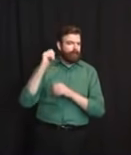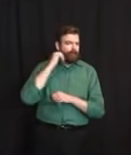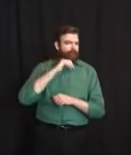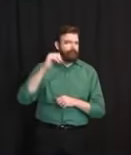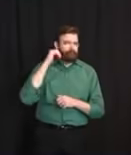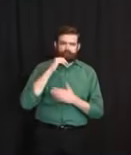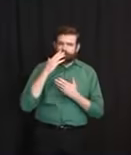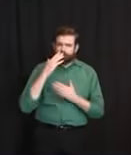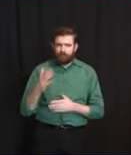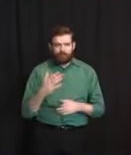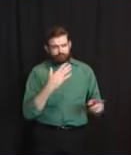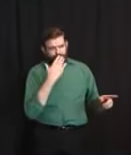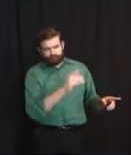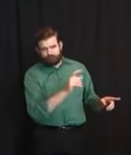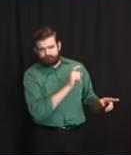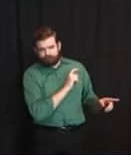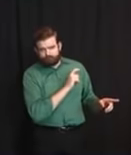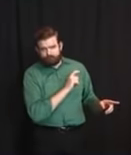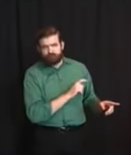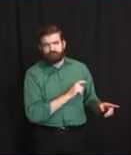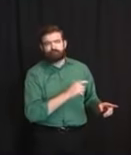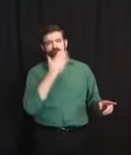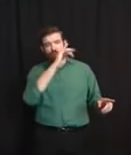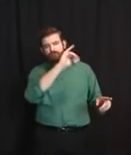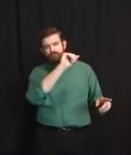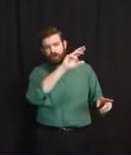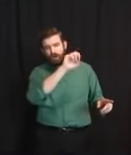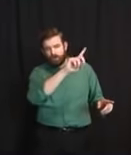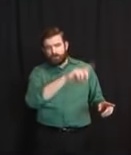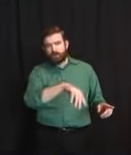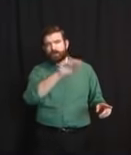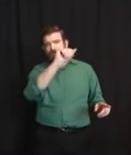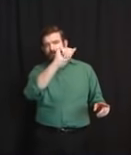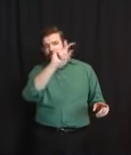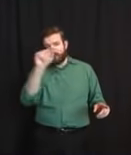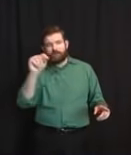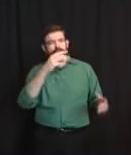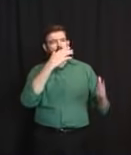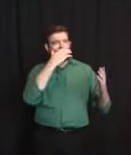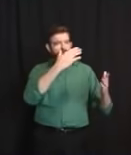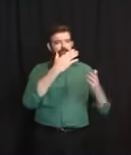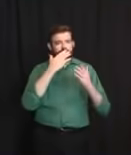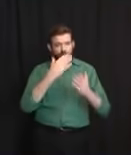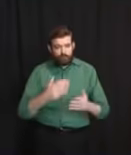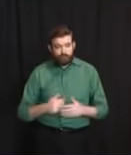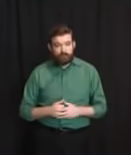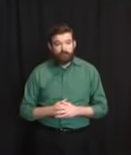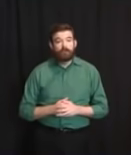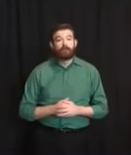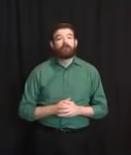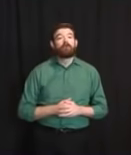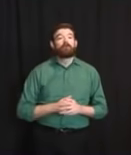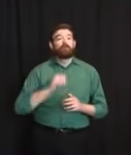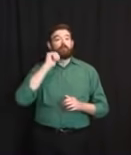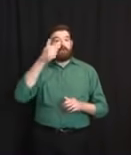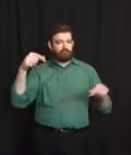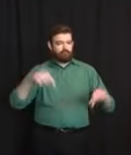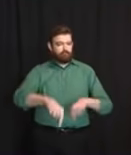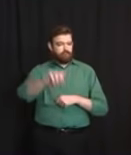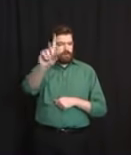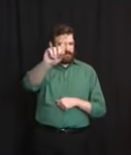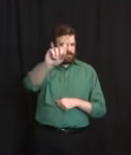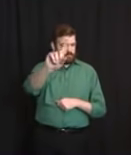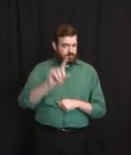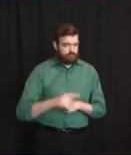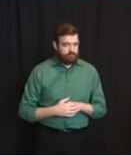you, Jared, Matt, the rest of the team. Secondly, again, we'll be with you tomorrow at 1 o'clock here, unless we say otherwise, and then